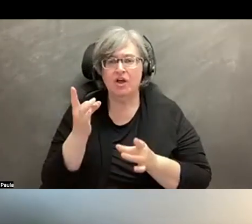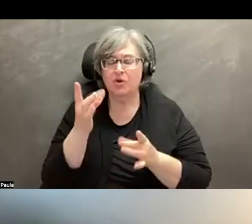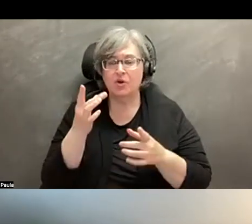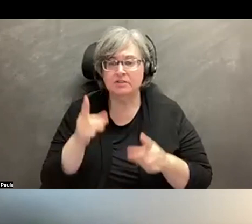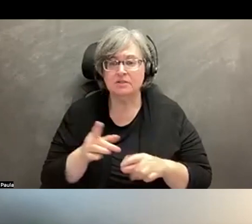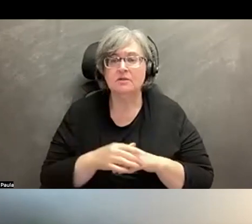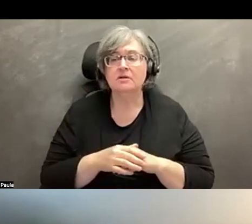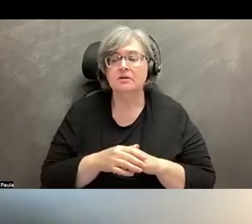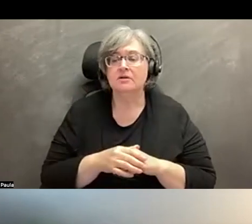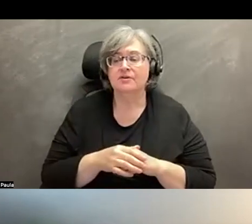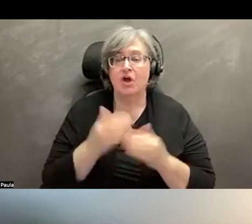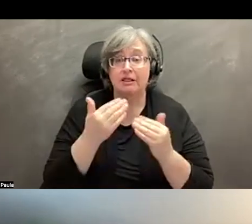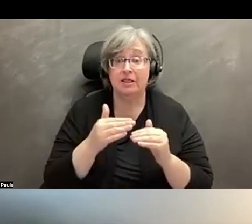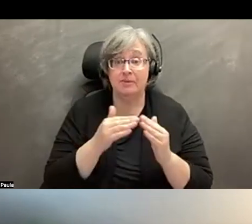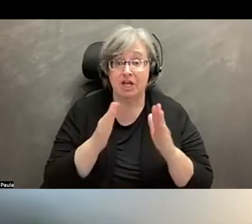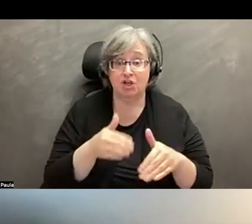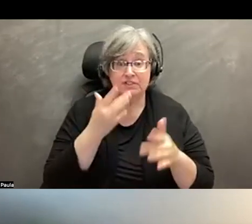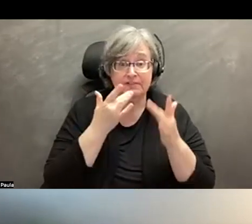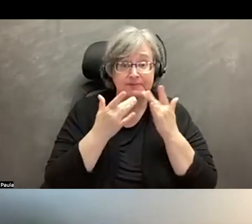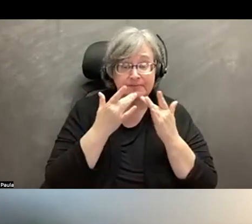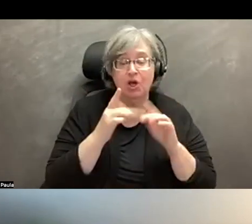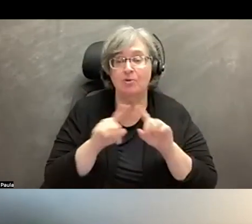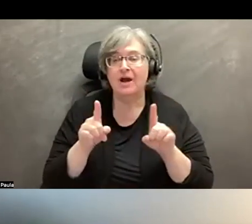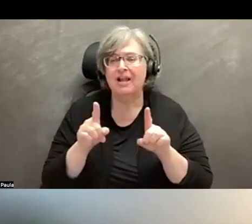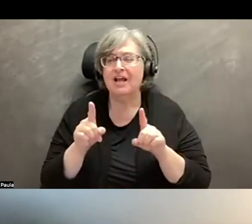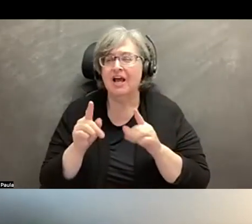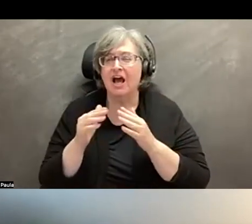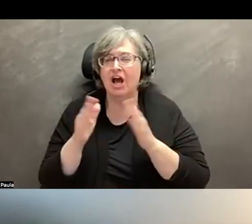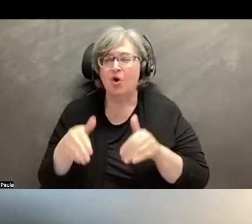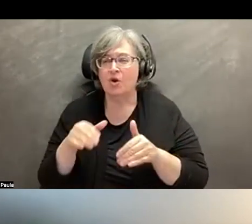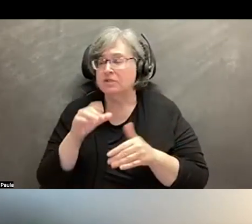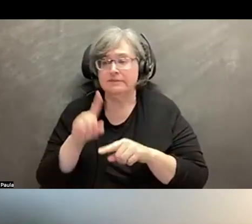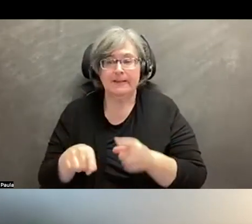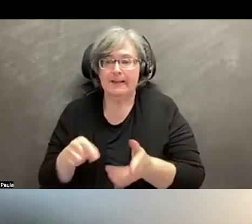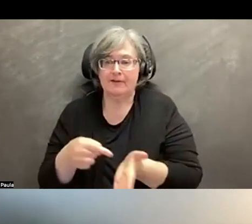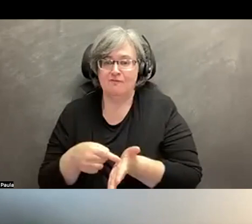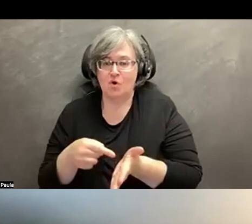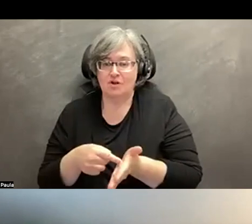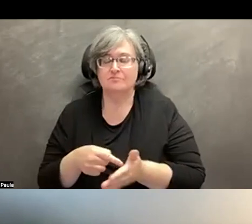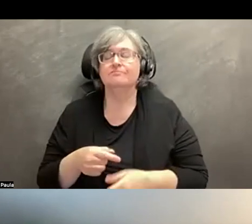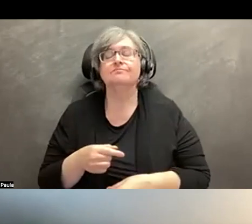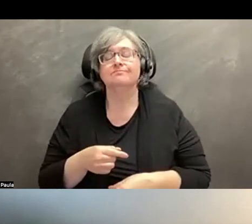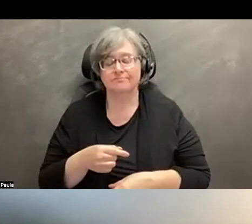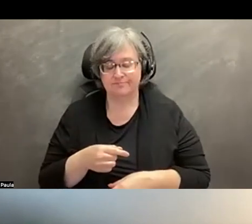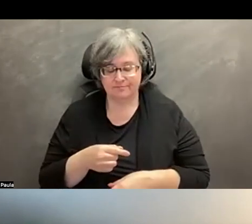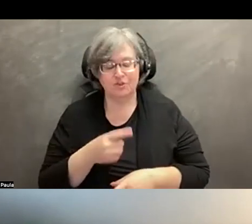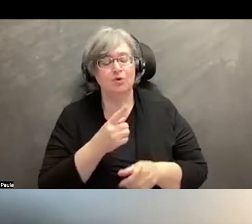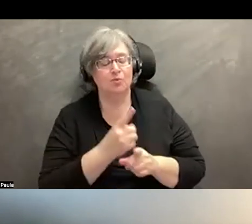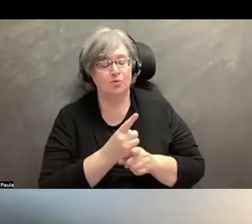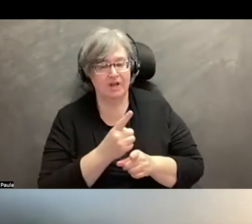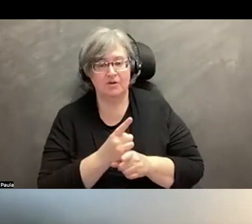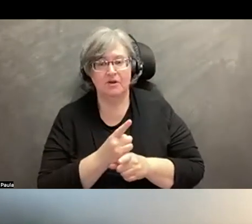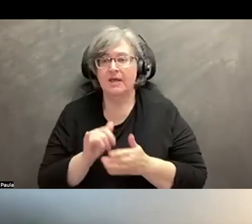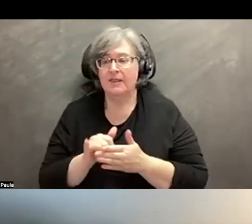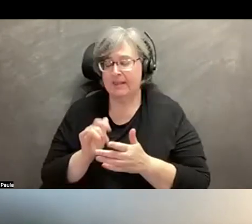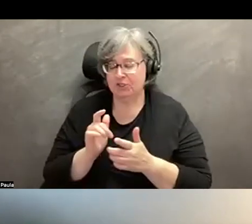limited housing, we are also in the crisis of housing being unaffordable. Correct. And that is a